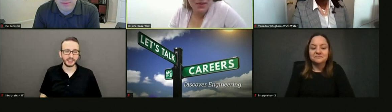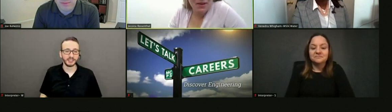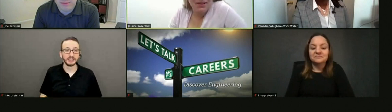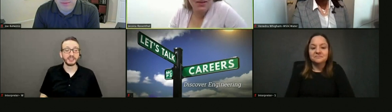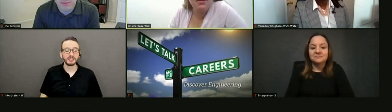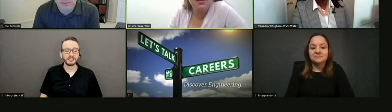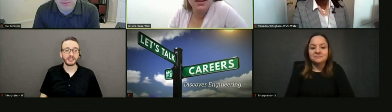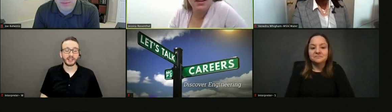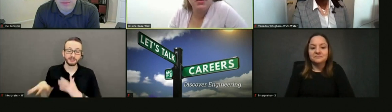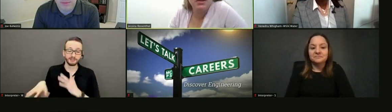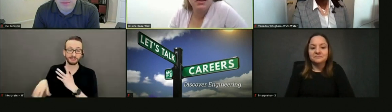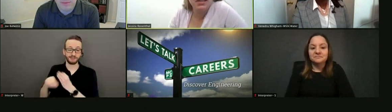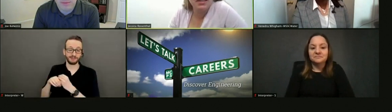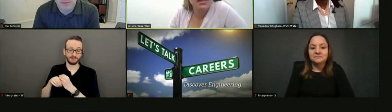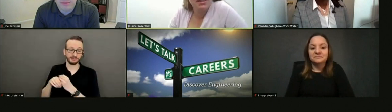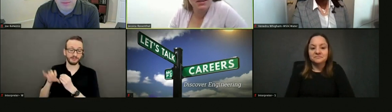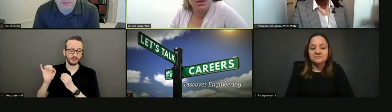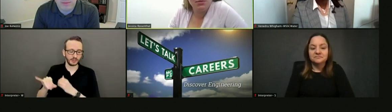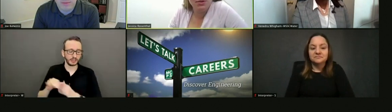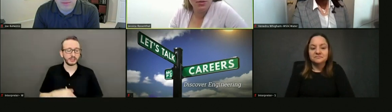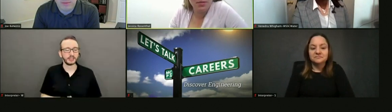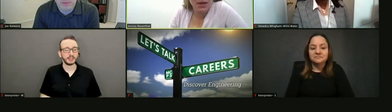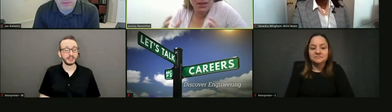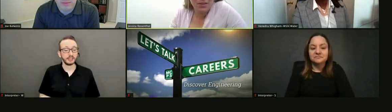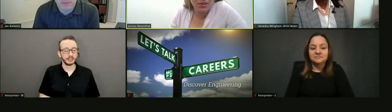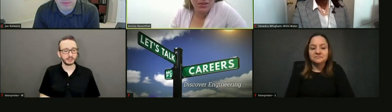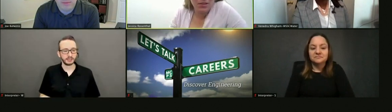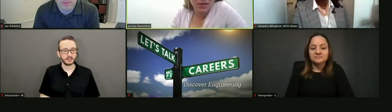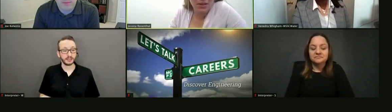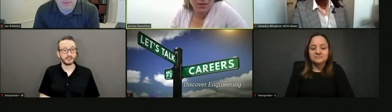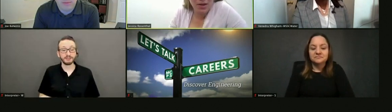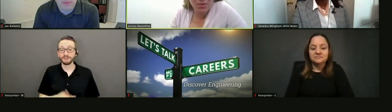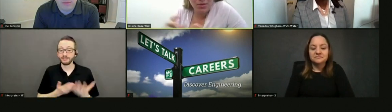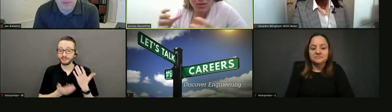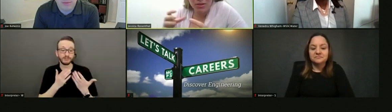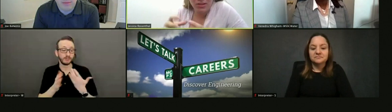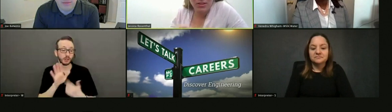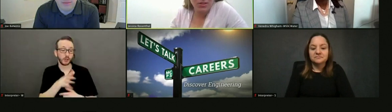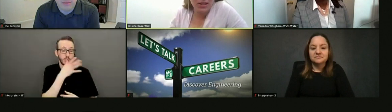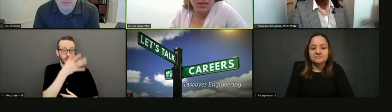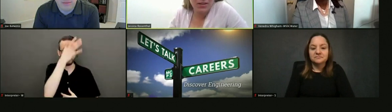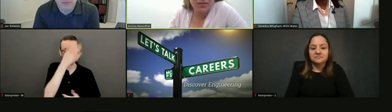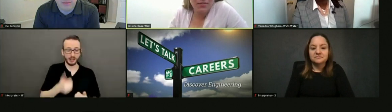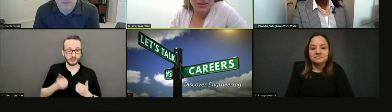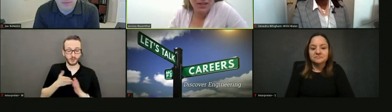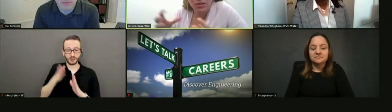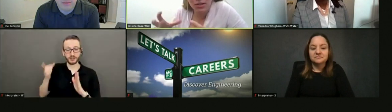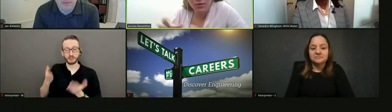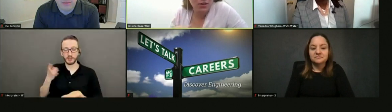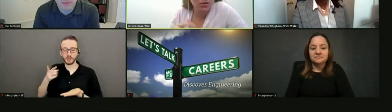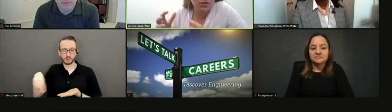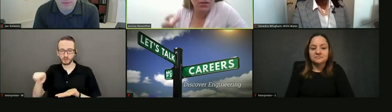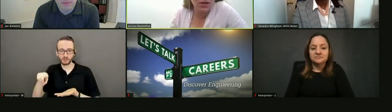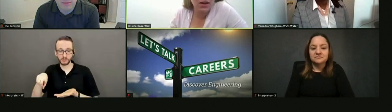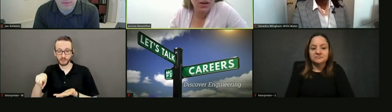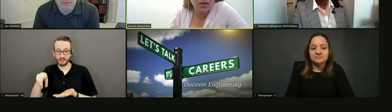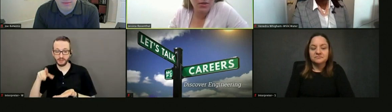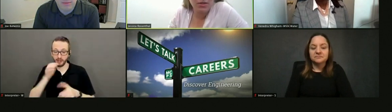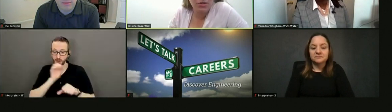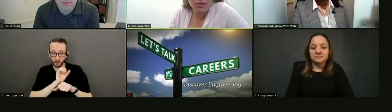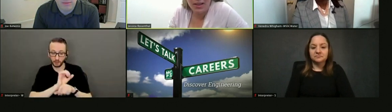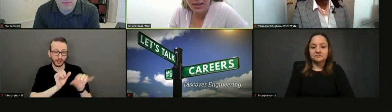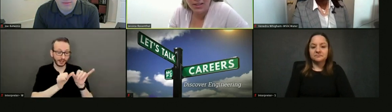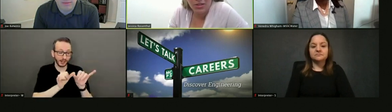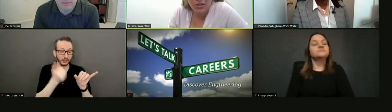Just piggybacking off of that as well. Like, even if your parents or your neighbors aren't necessarily in the engineering field or even